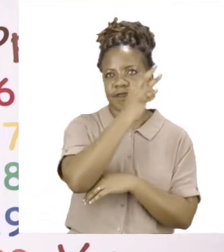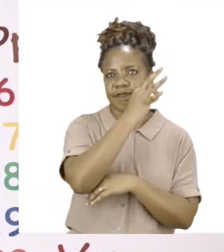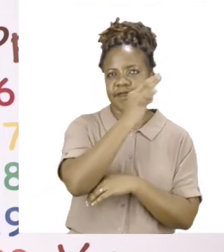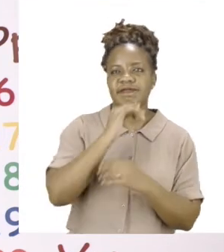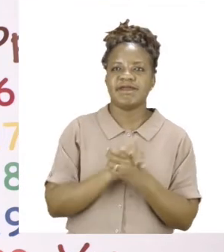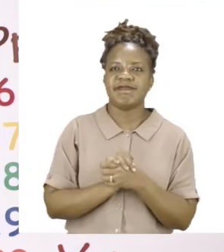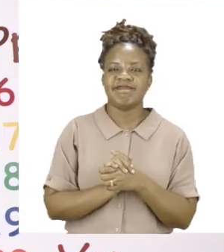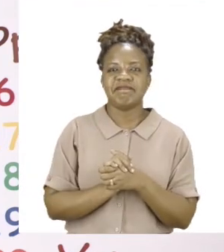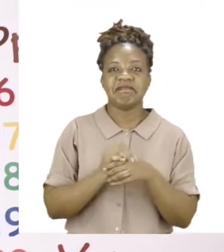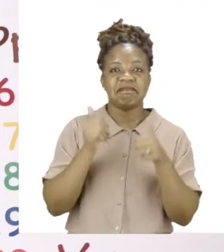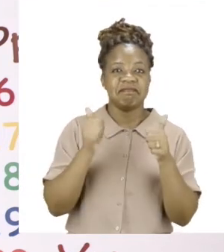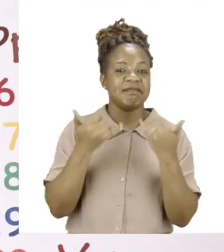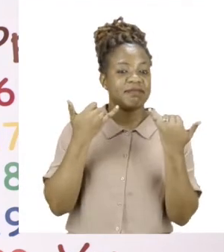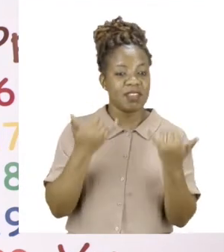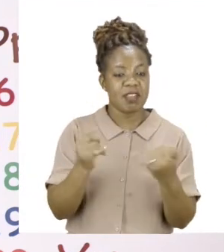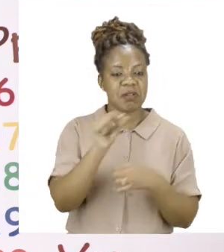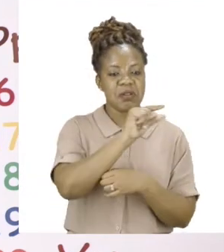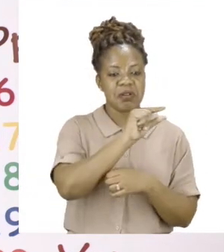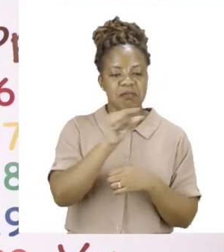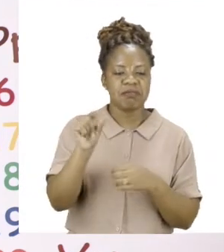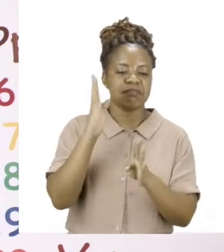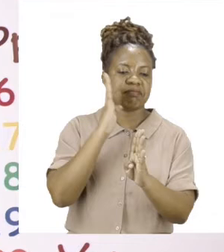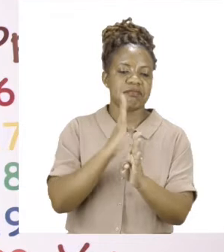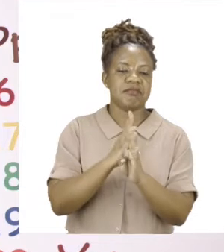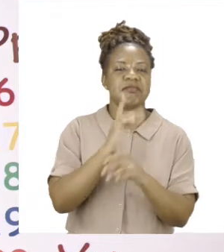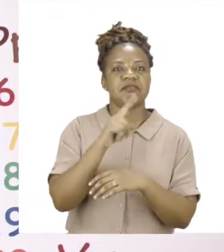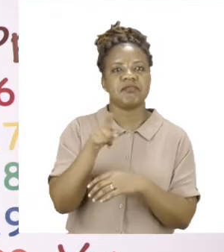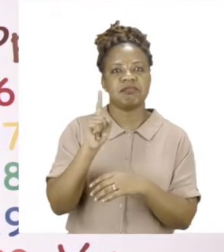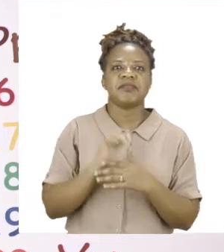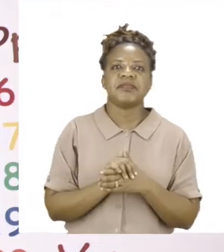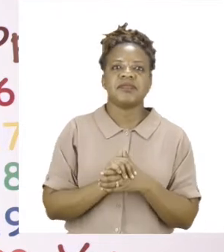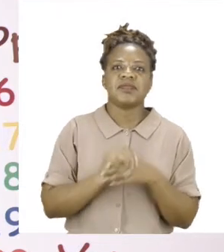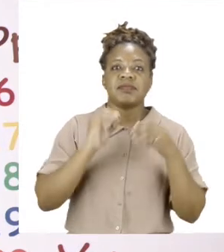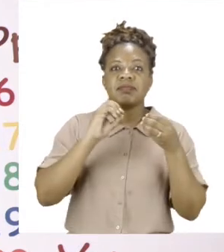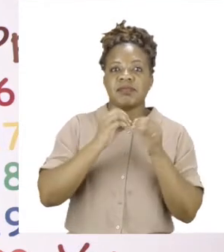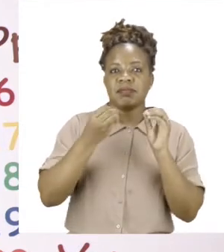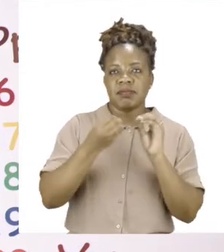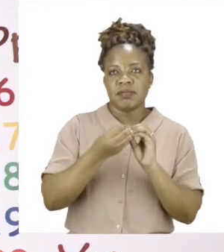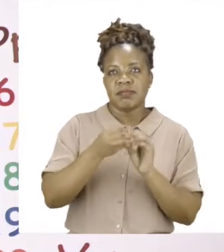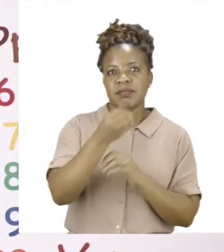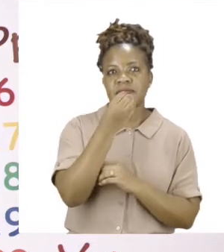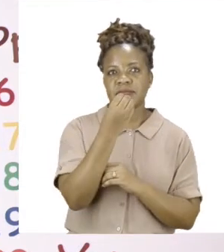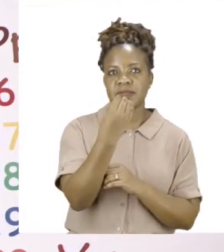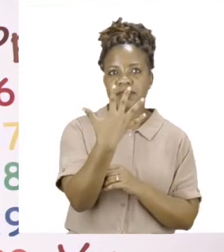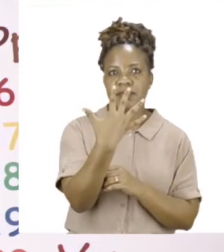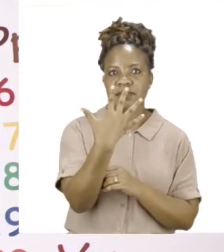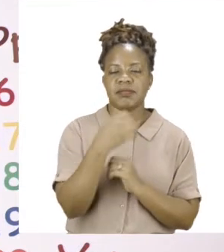Well done, everyone. Now let's take a look at number 5. Number 5 has these